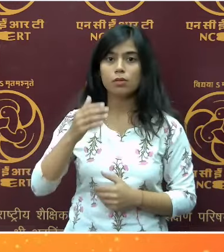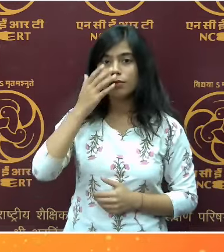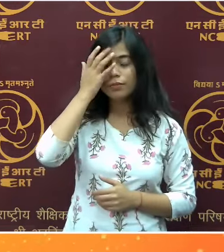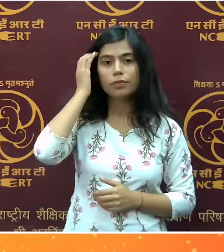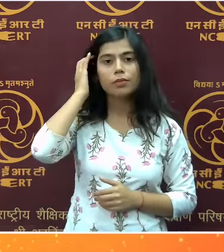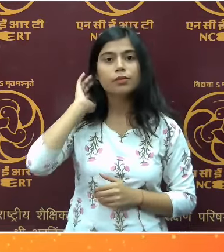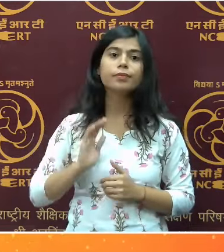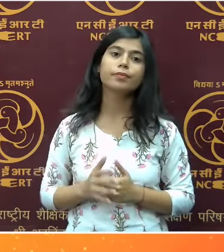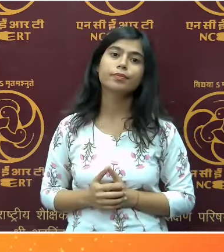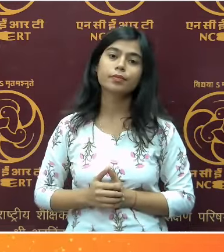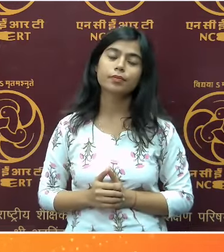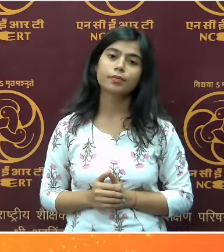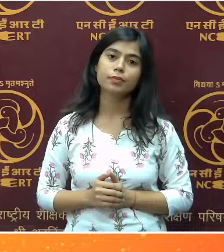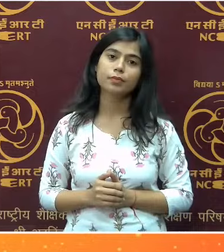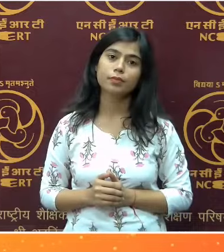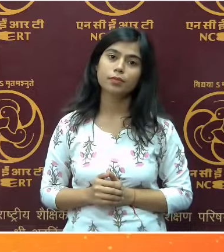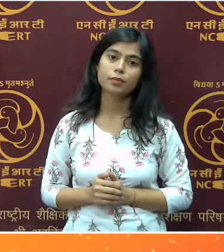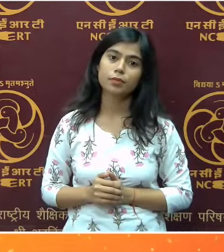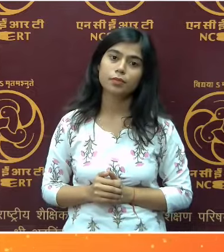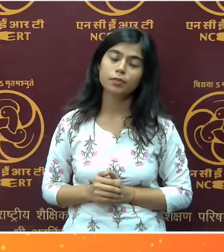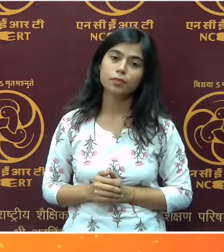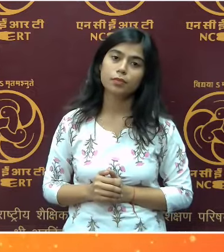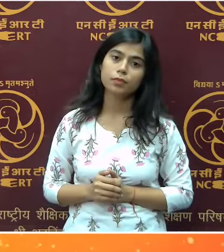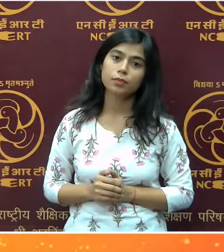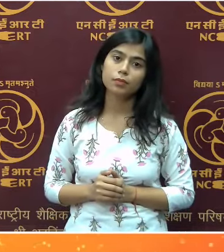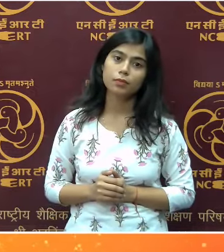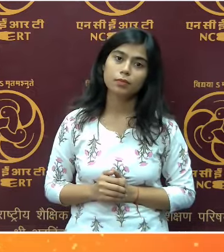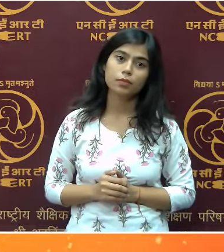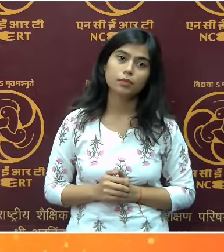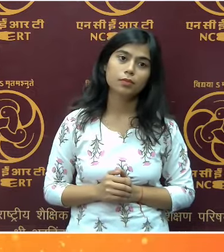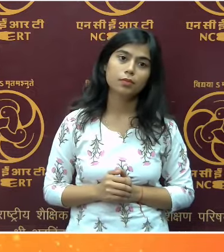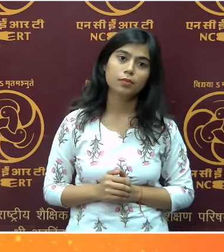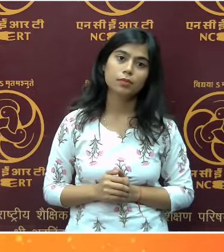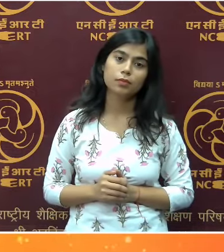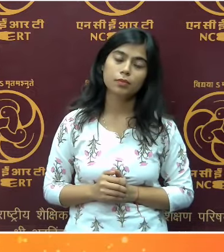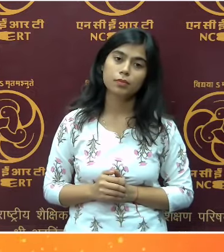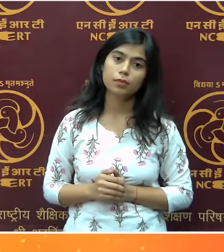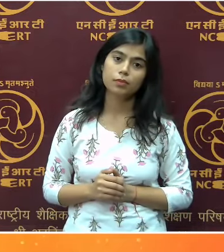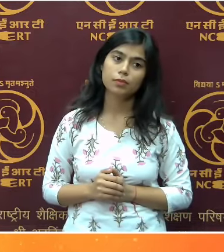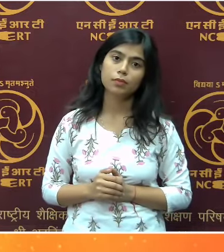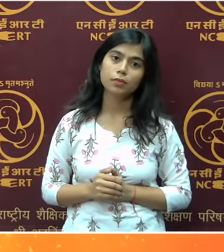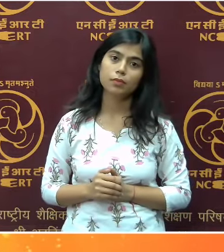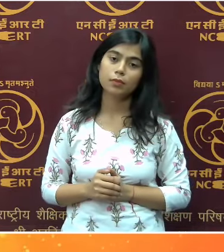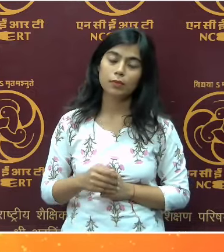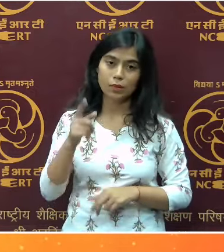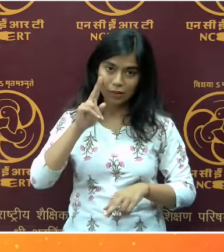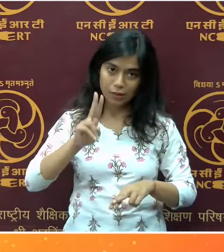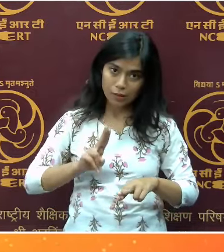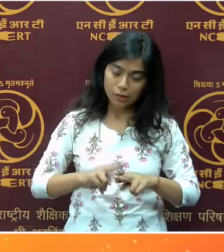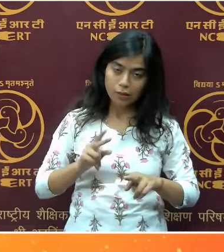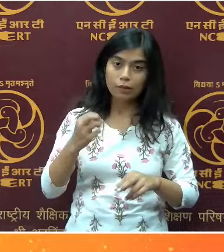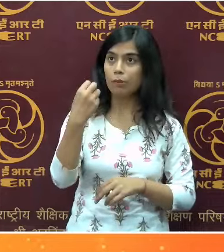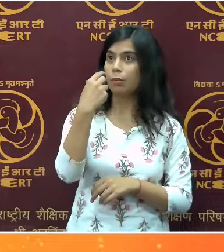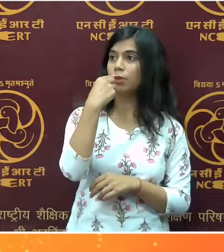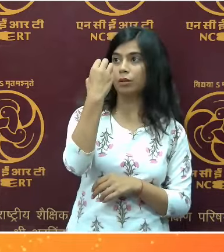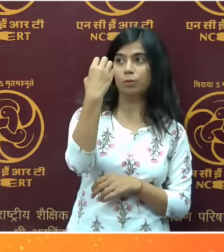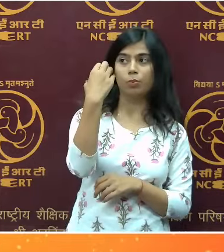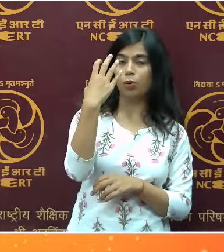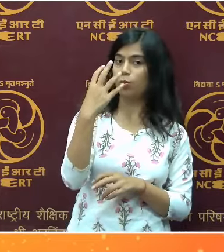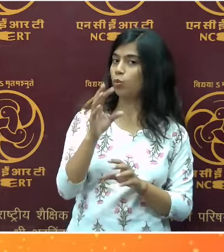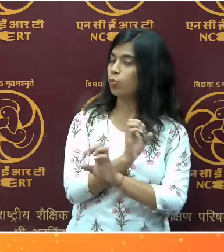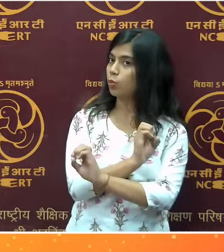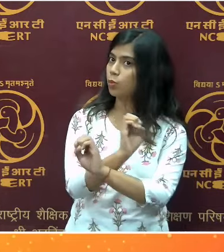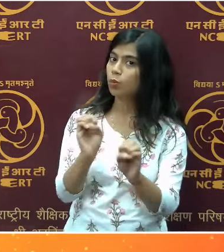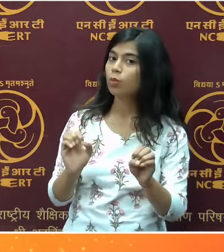closed circuit, and that are the things we need. Here, if the bulb is not glowing,